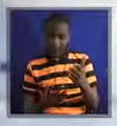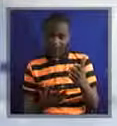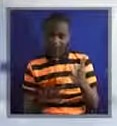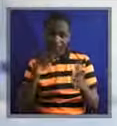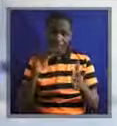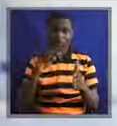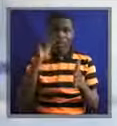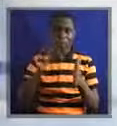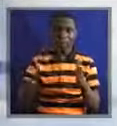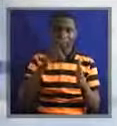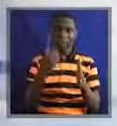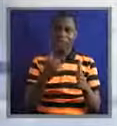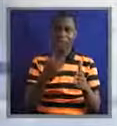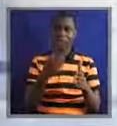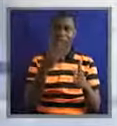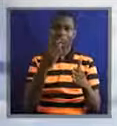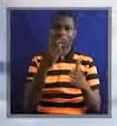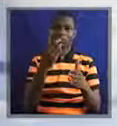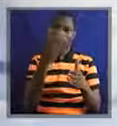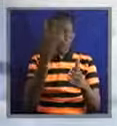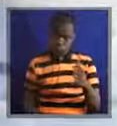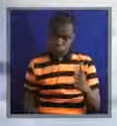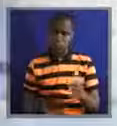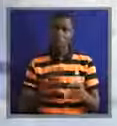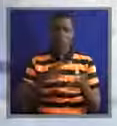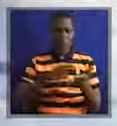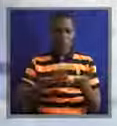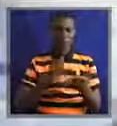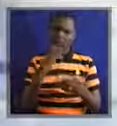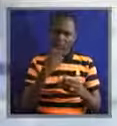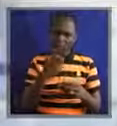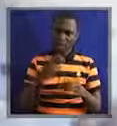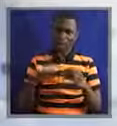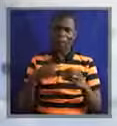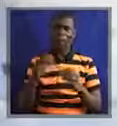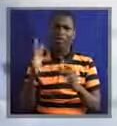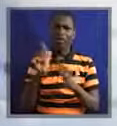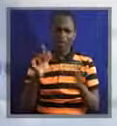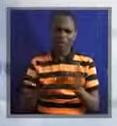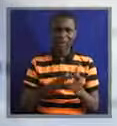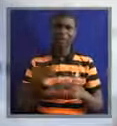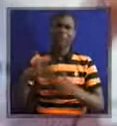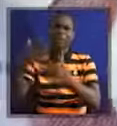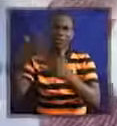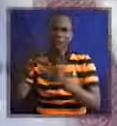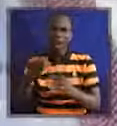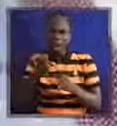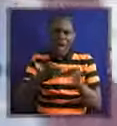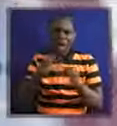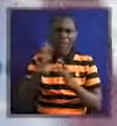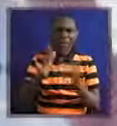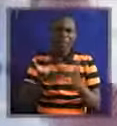of Jesus Christ ehun na se utia o tresi Jesus Christo ni ancestry ade